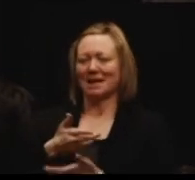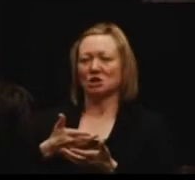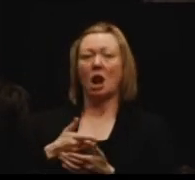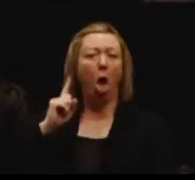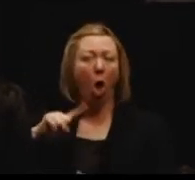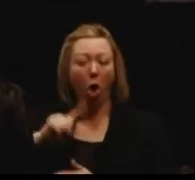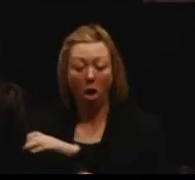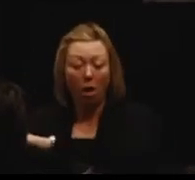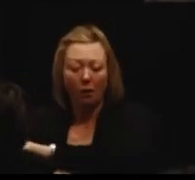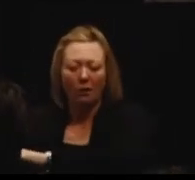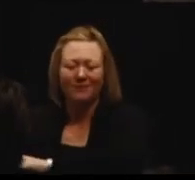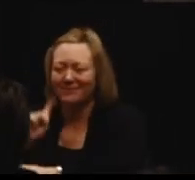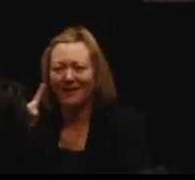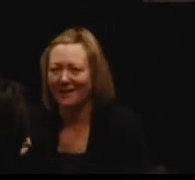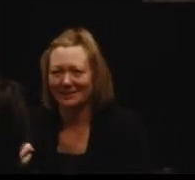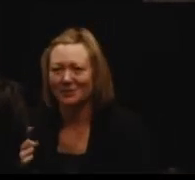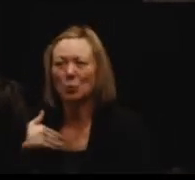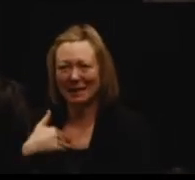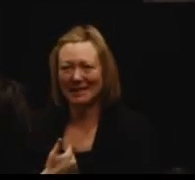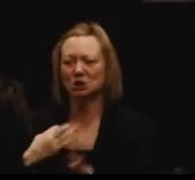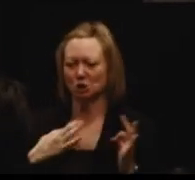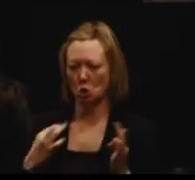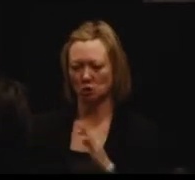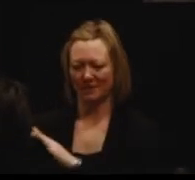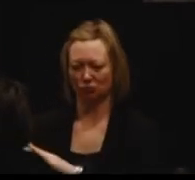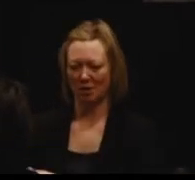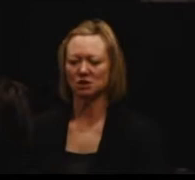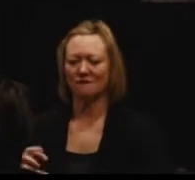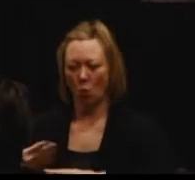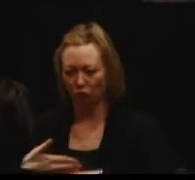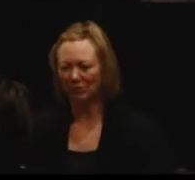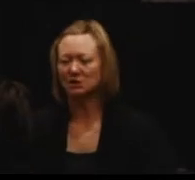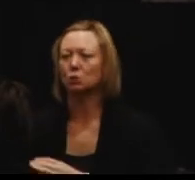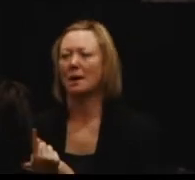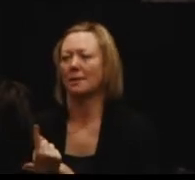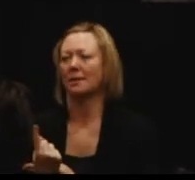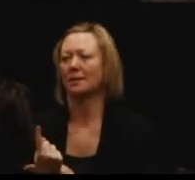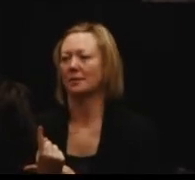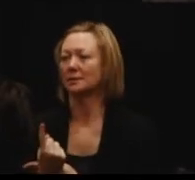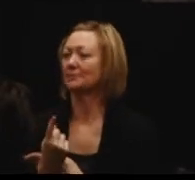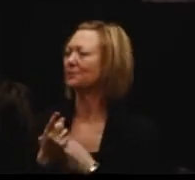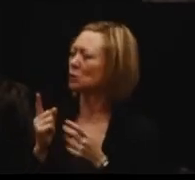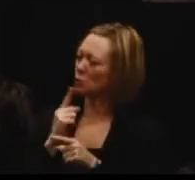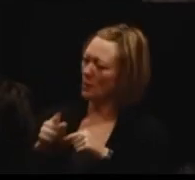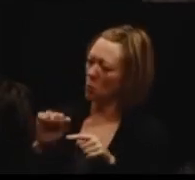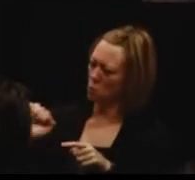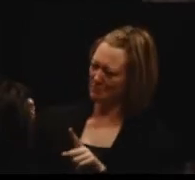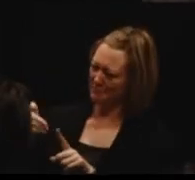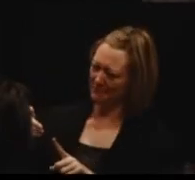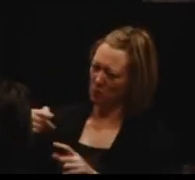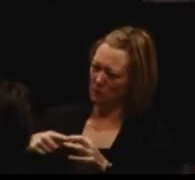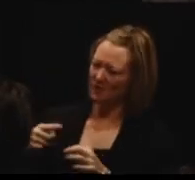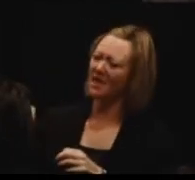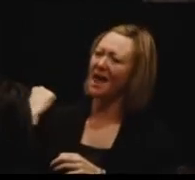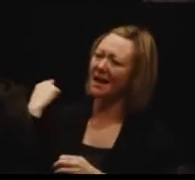that basic social infrastructure, none of the rest of it can happen. Addressing your specific question, I think the last speaker was very